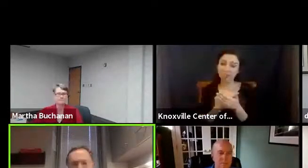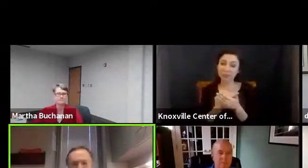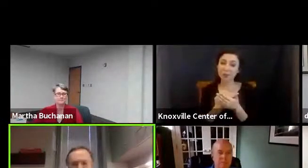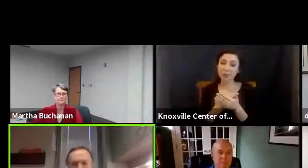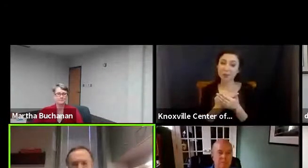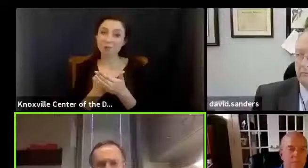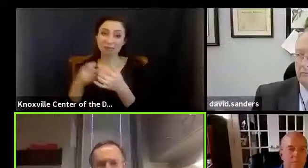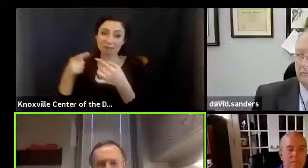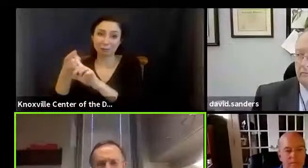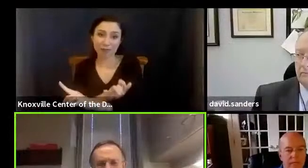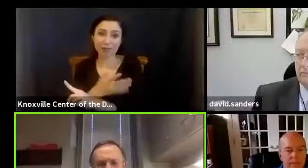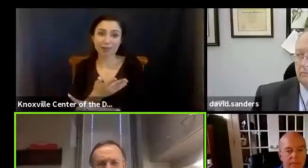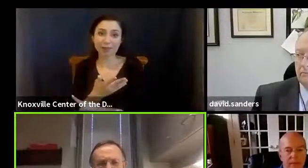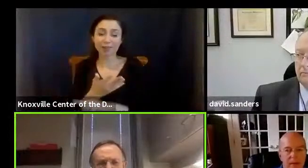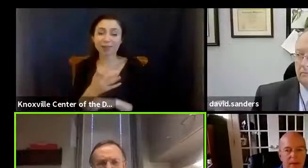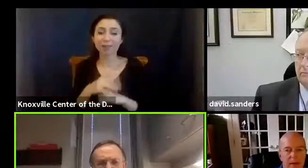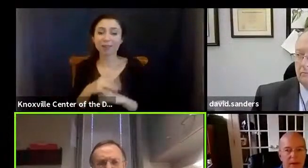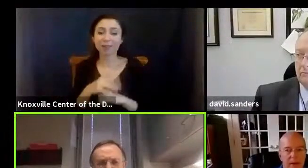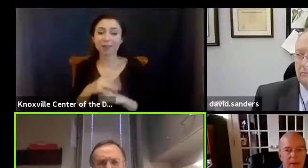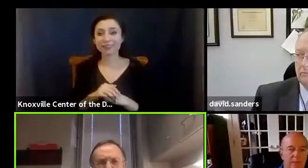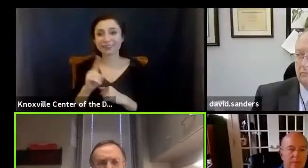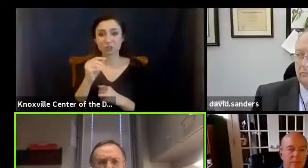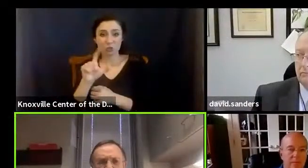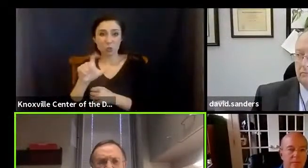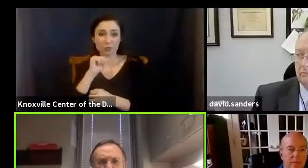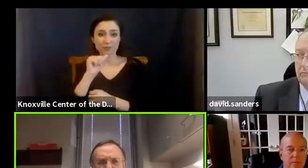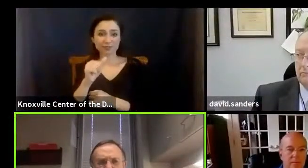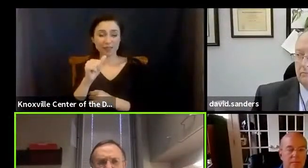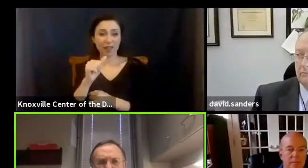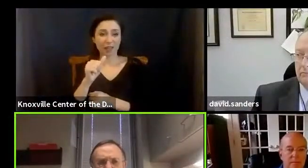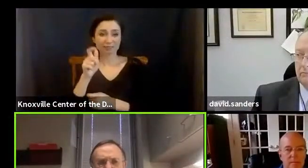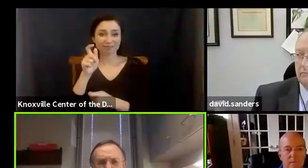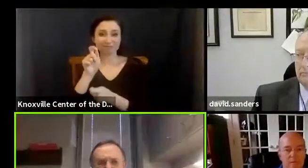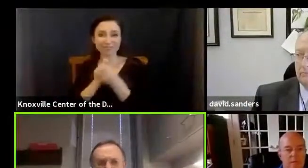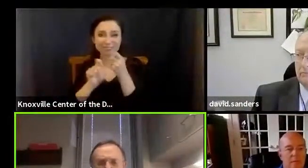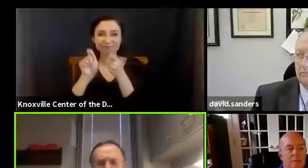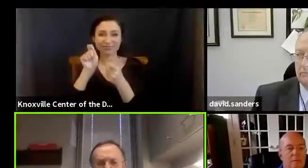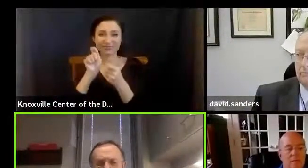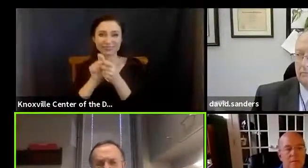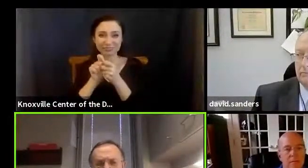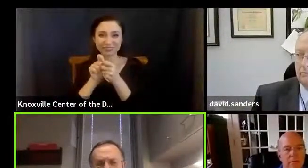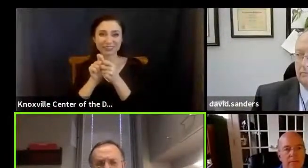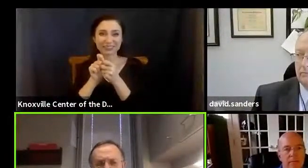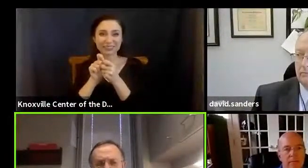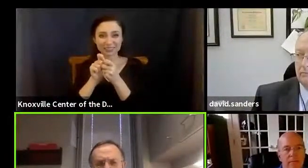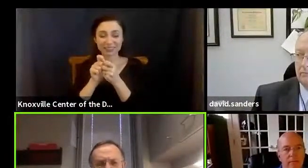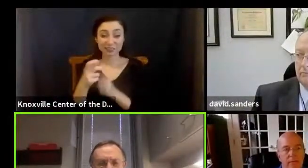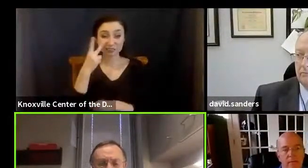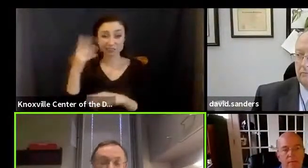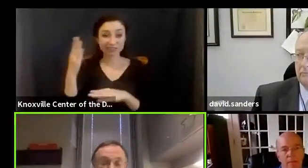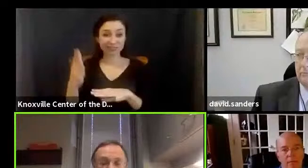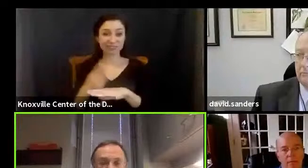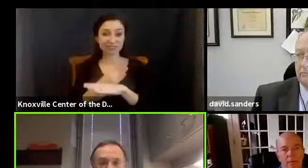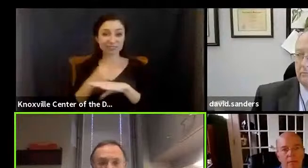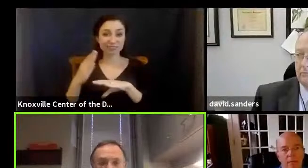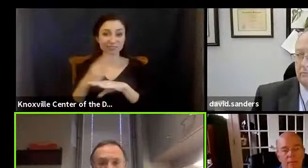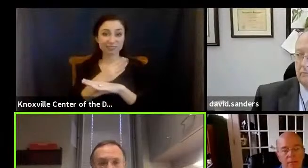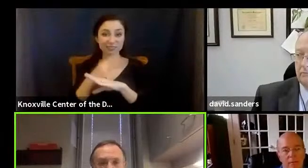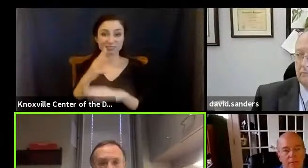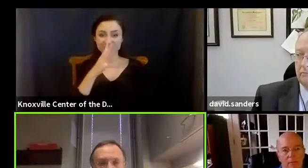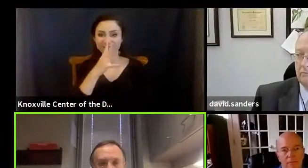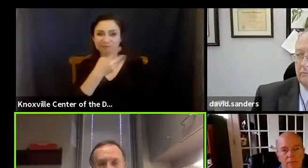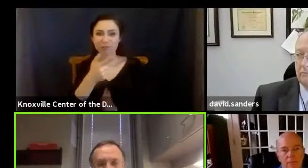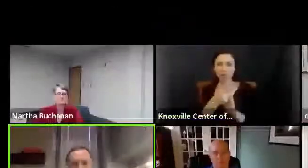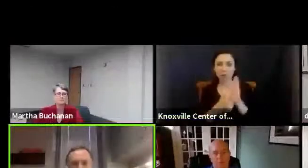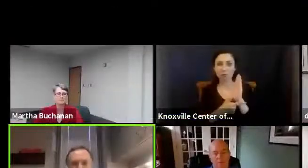consequences to it that we all know. It's just that the tool is not precise. And we've seen businesses that either just ignore the